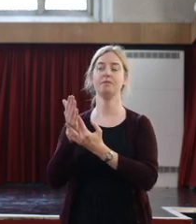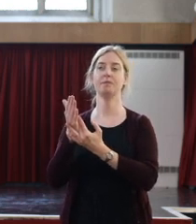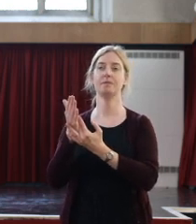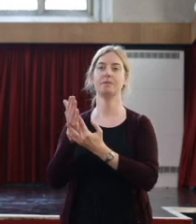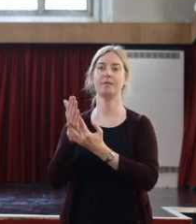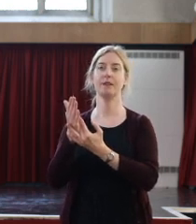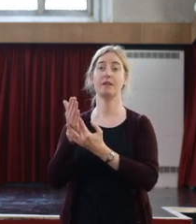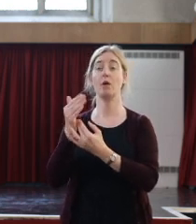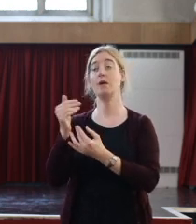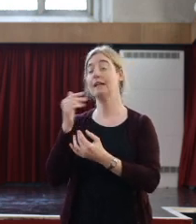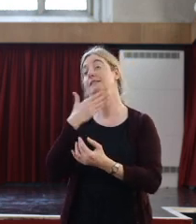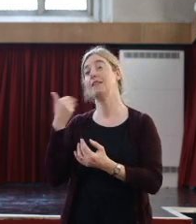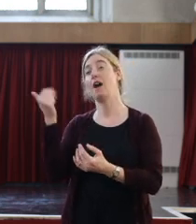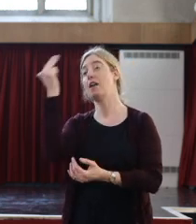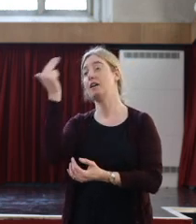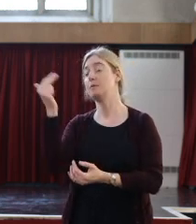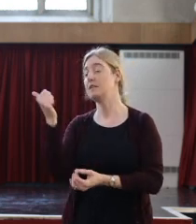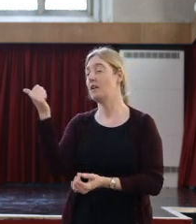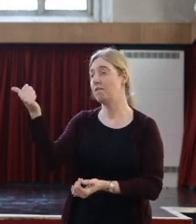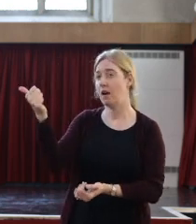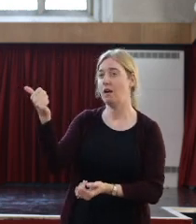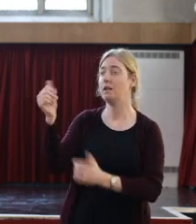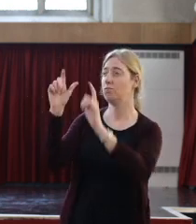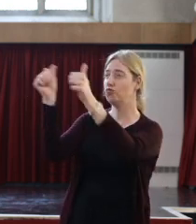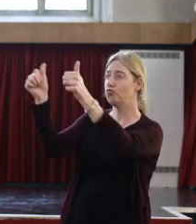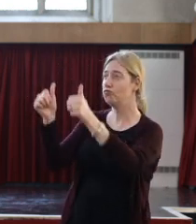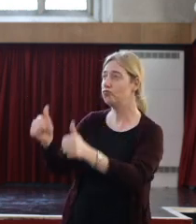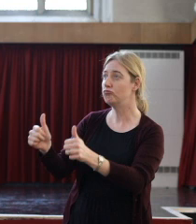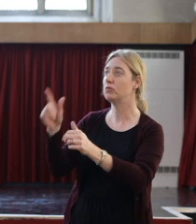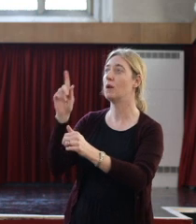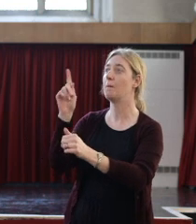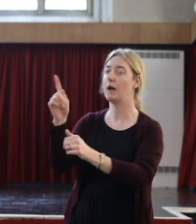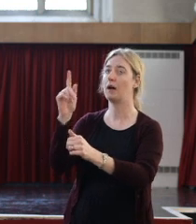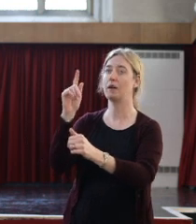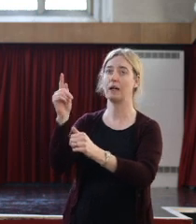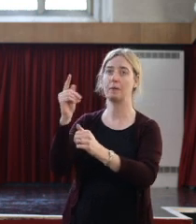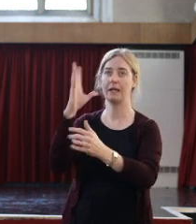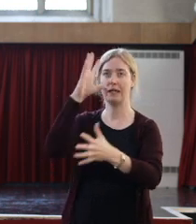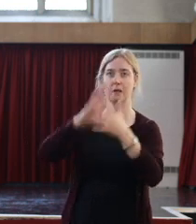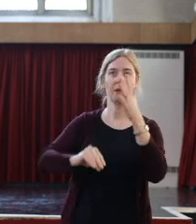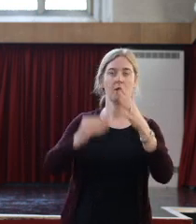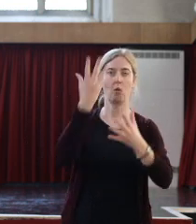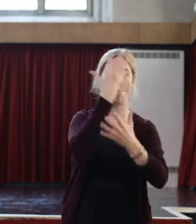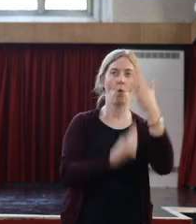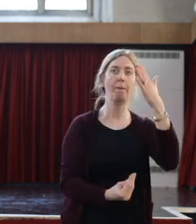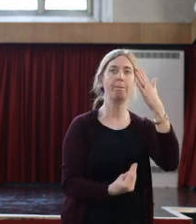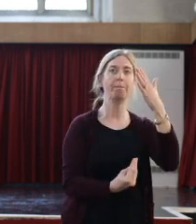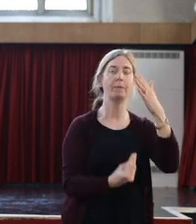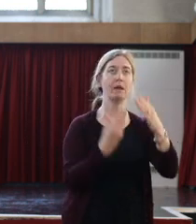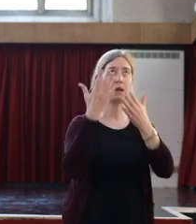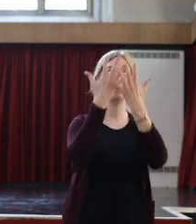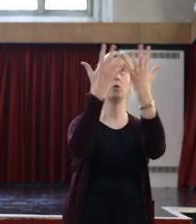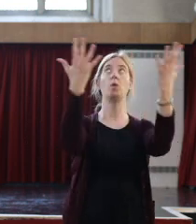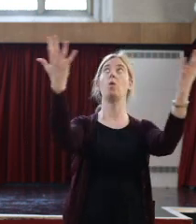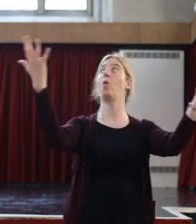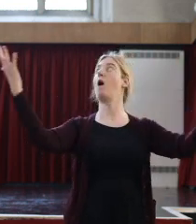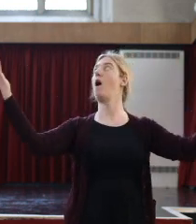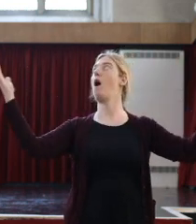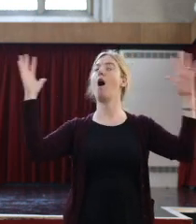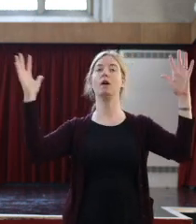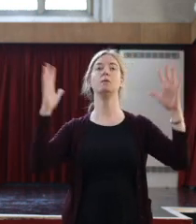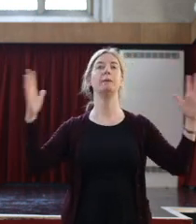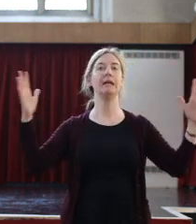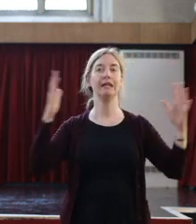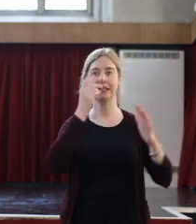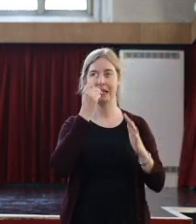a pretty picture on the wall to something that can be experienced by everyone. And because it's so large scale, it's